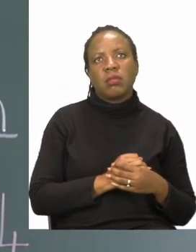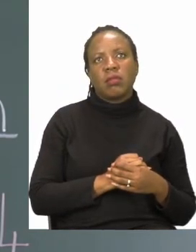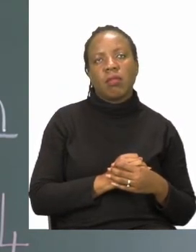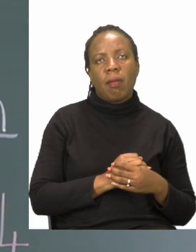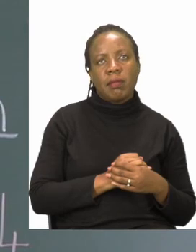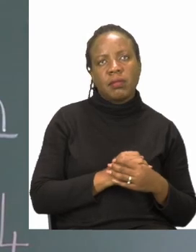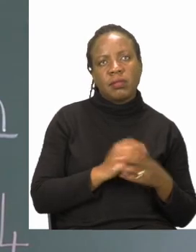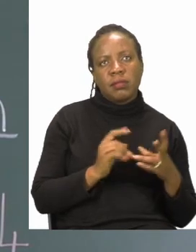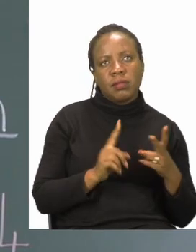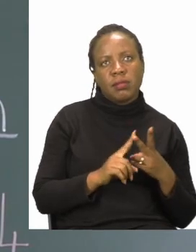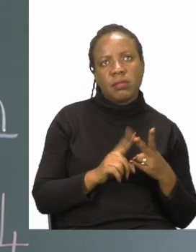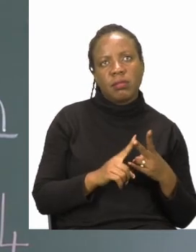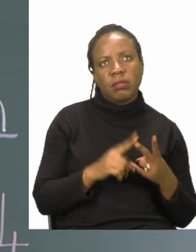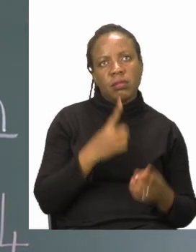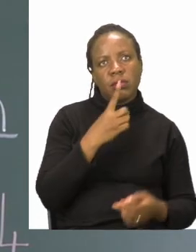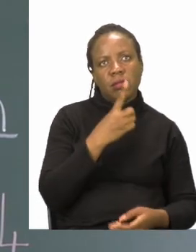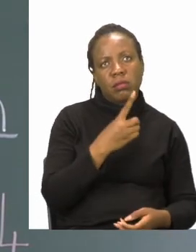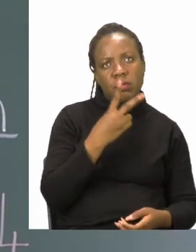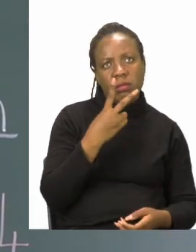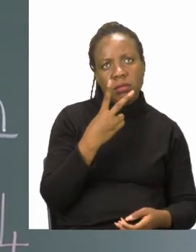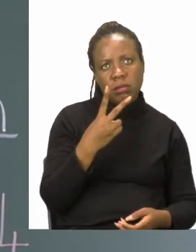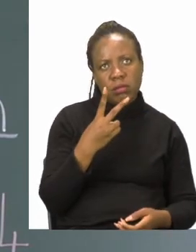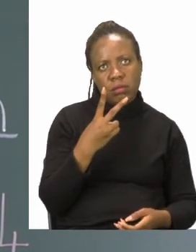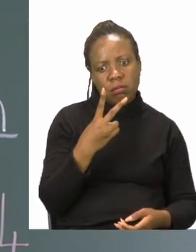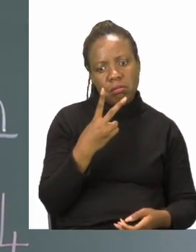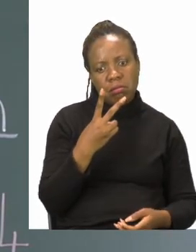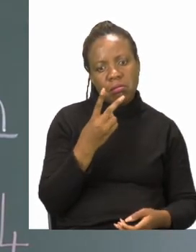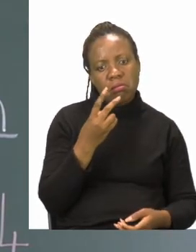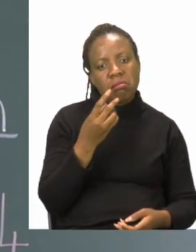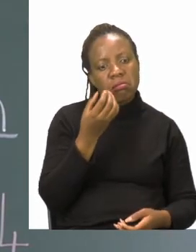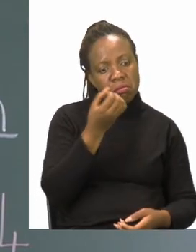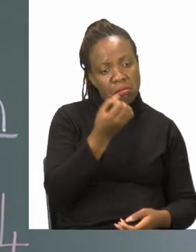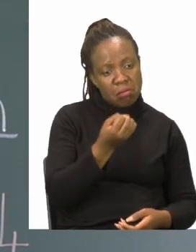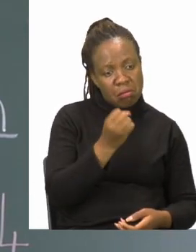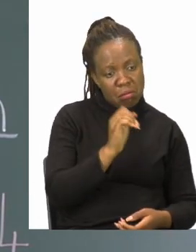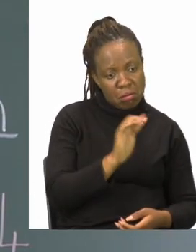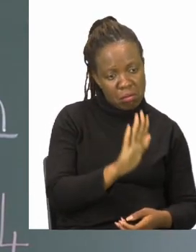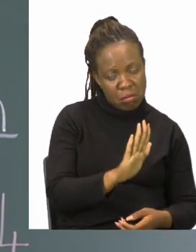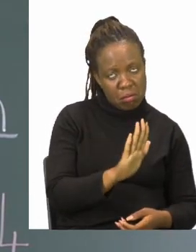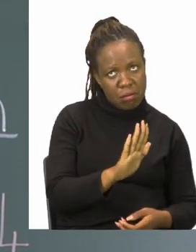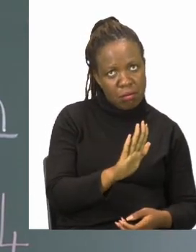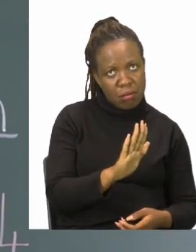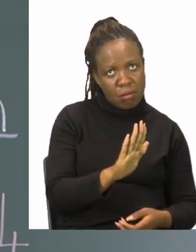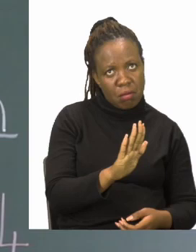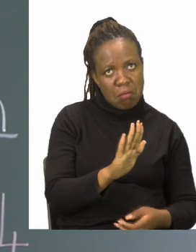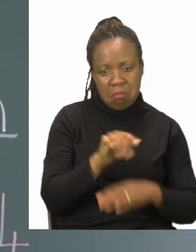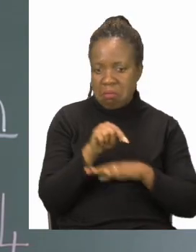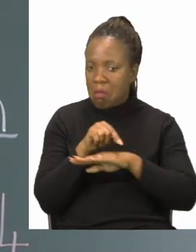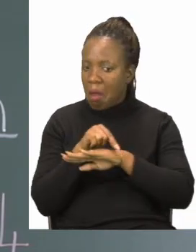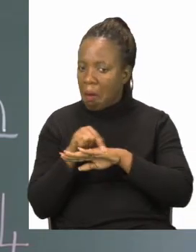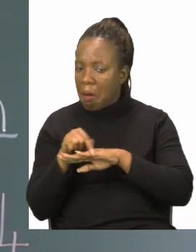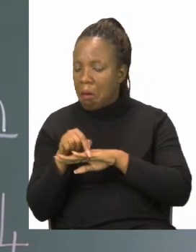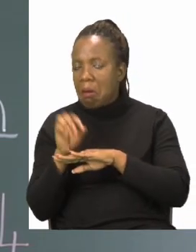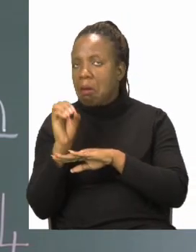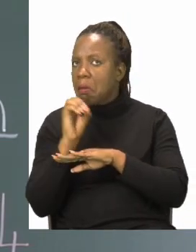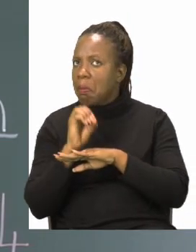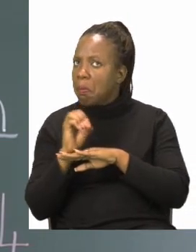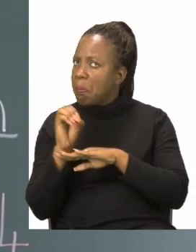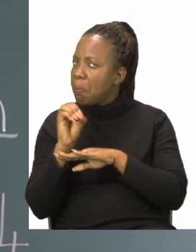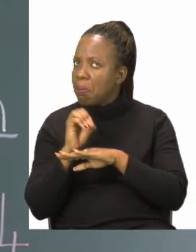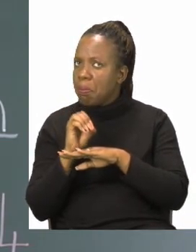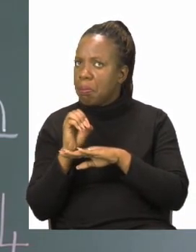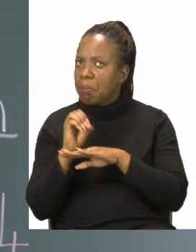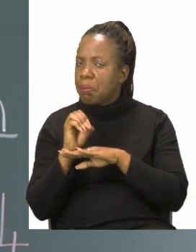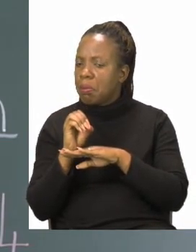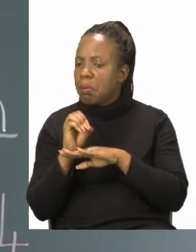one. 12 was the number given to us on the page, plus,